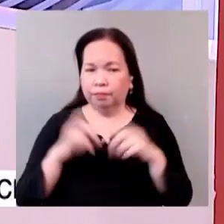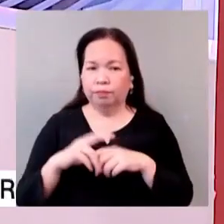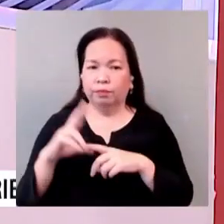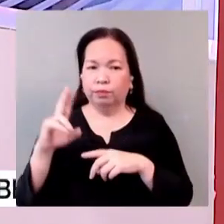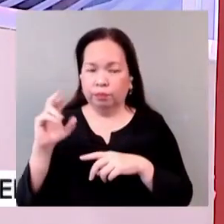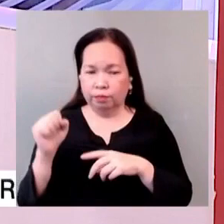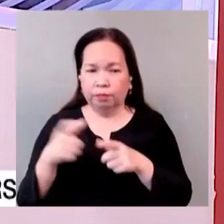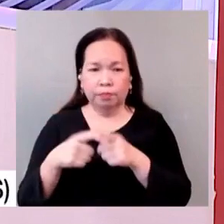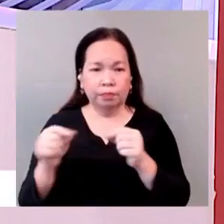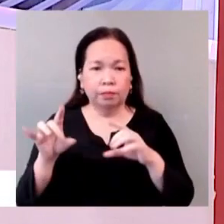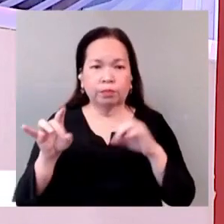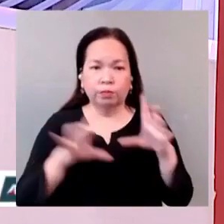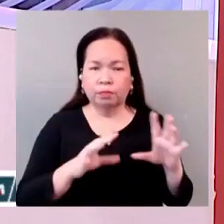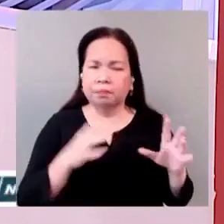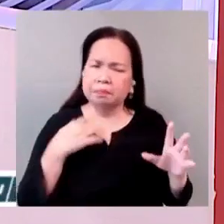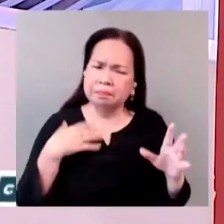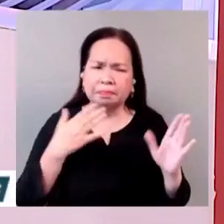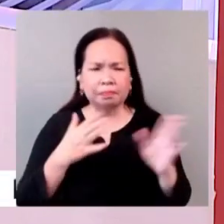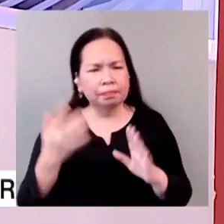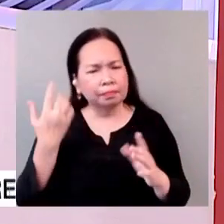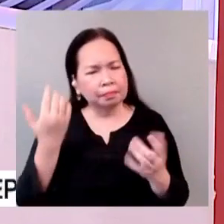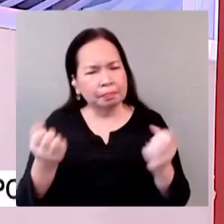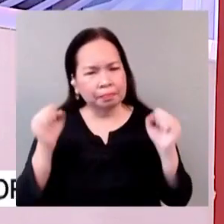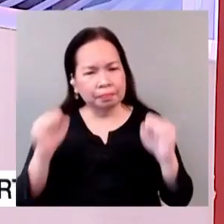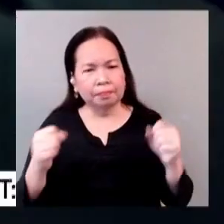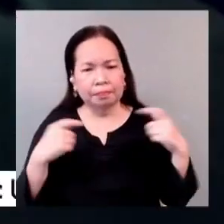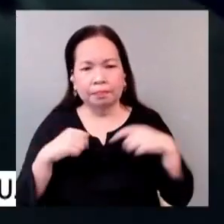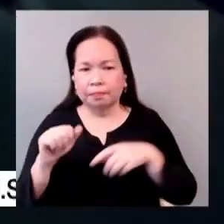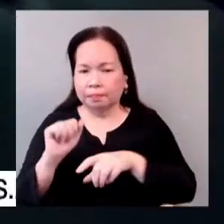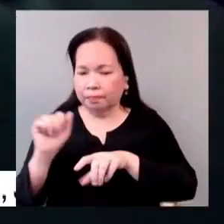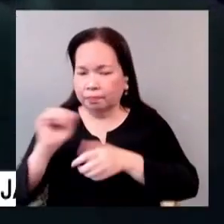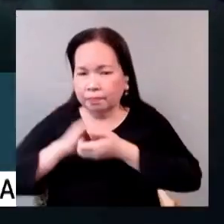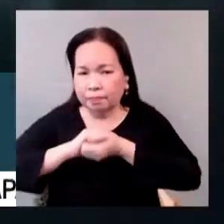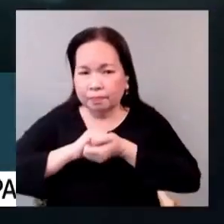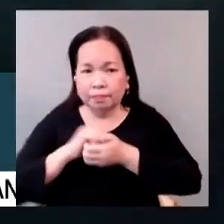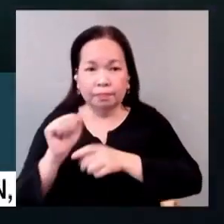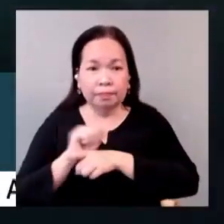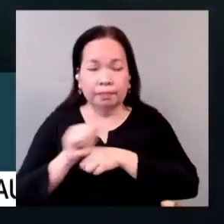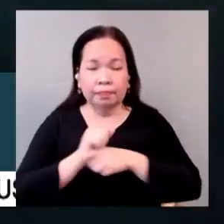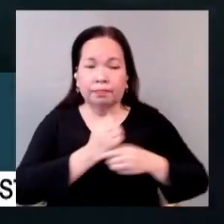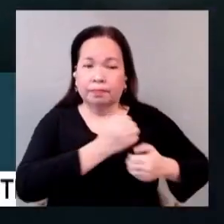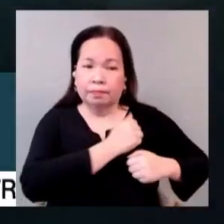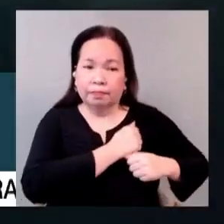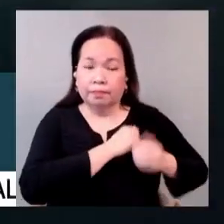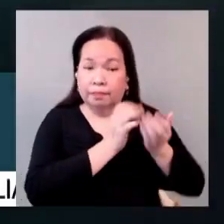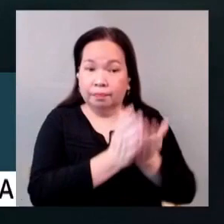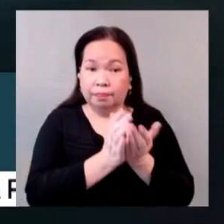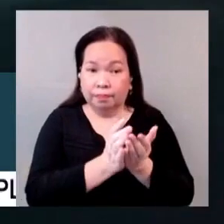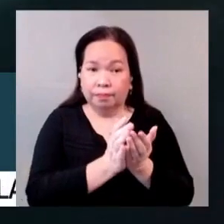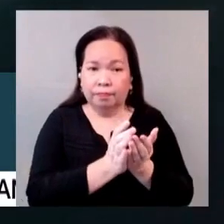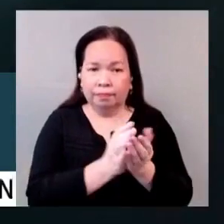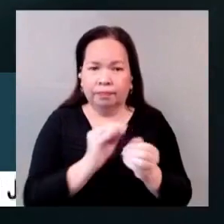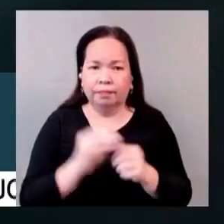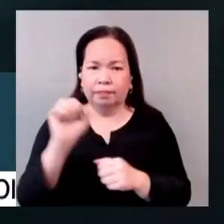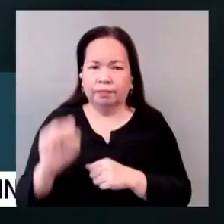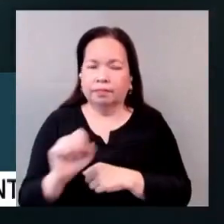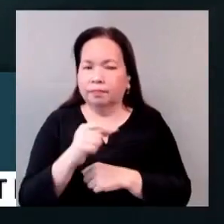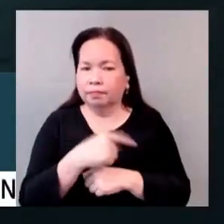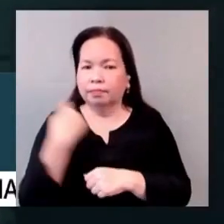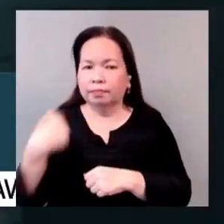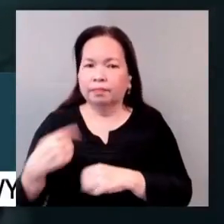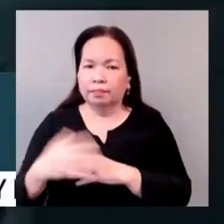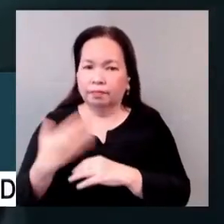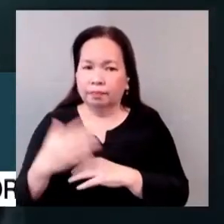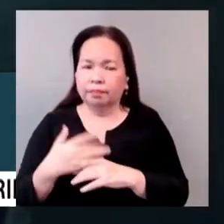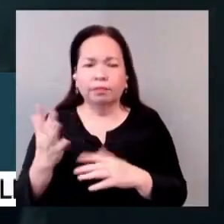Navy drills in the South China Sea this week. Citing unnamed security officials, a report by the Associated Press said the drills will